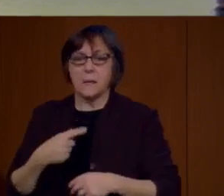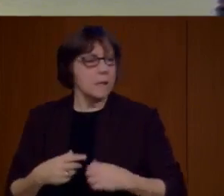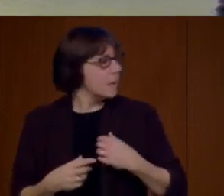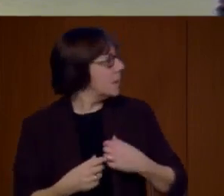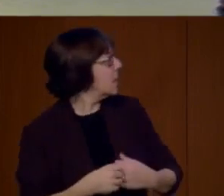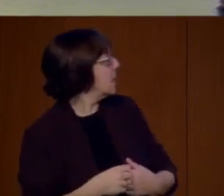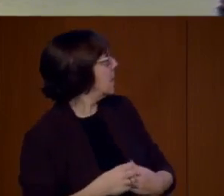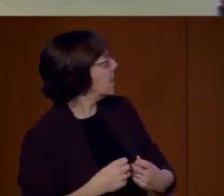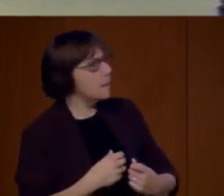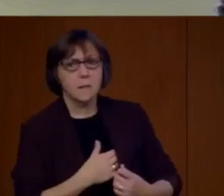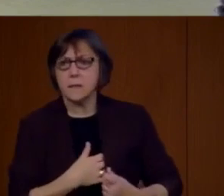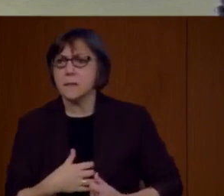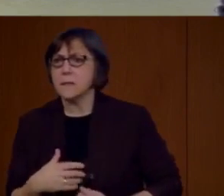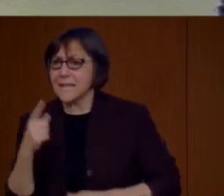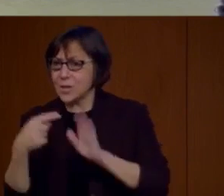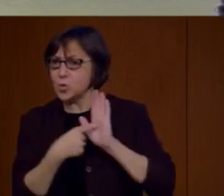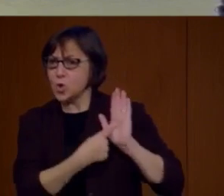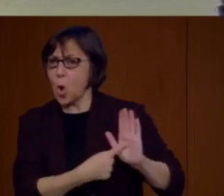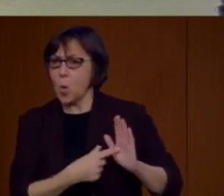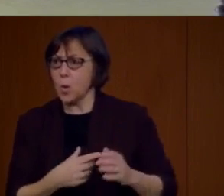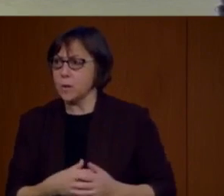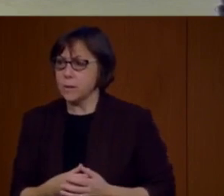Were you able to get that shown or not?